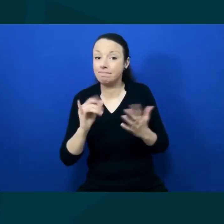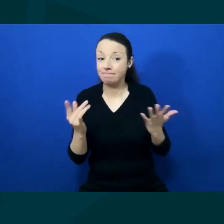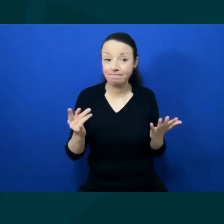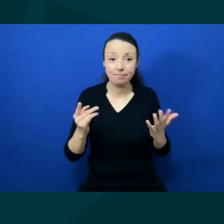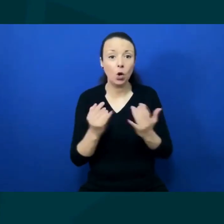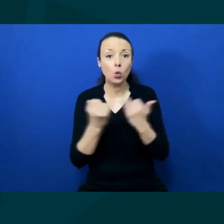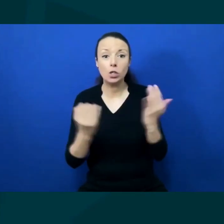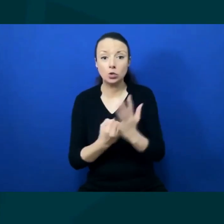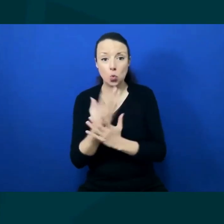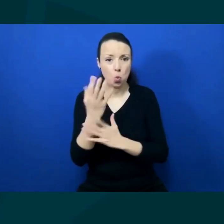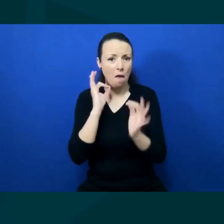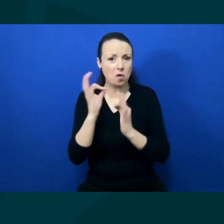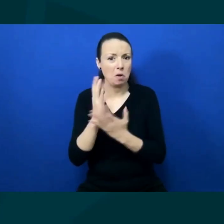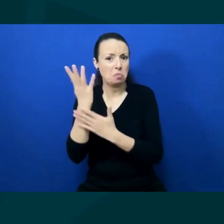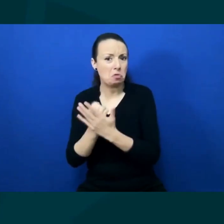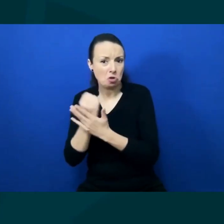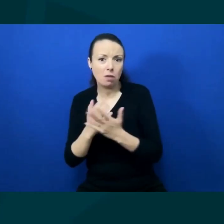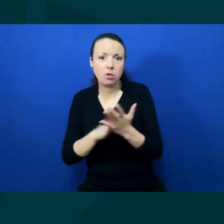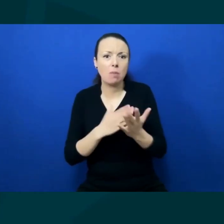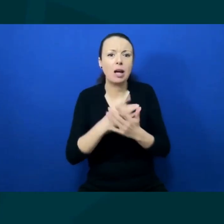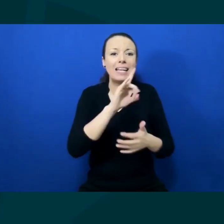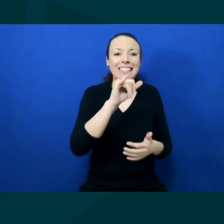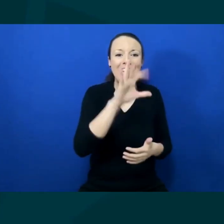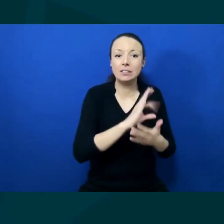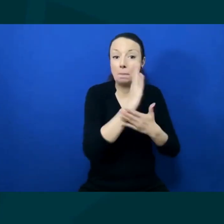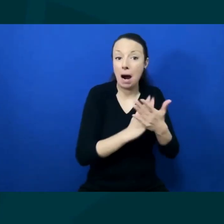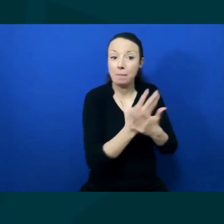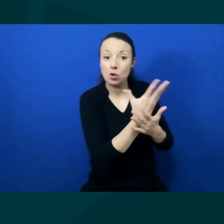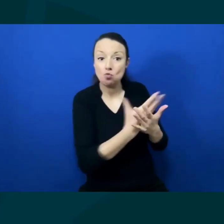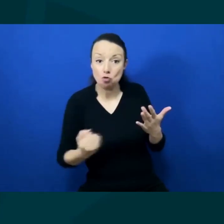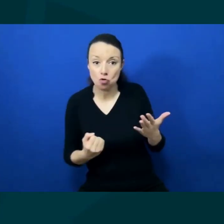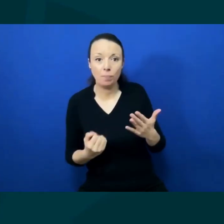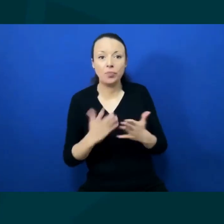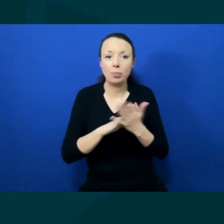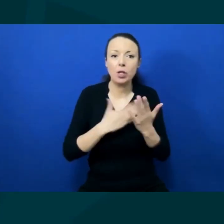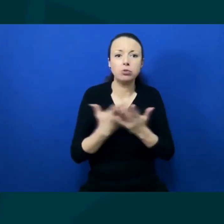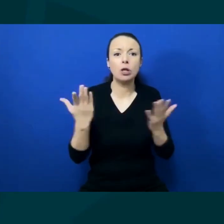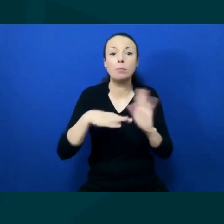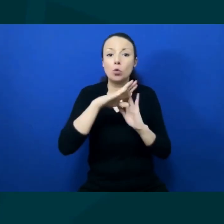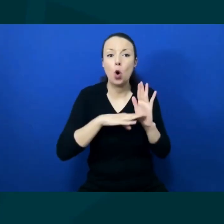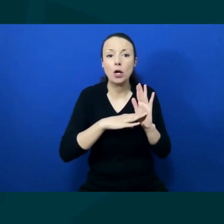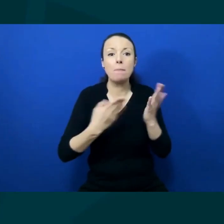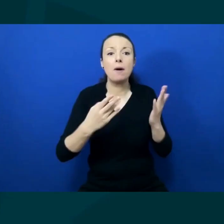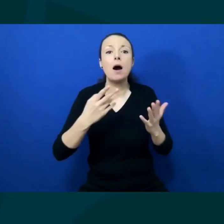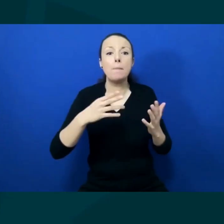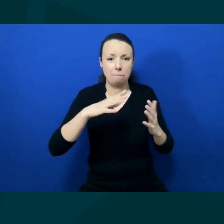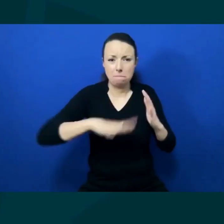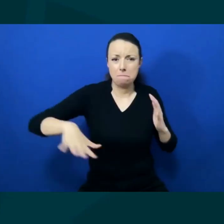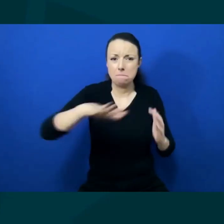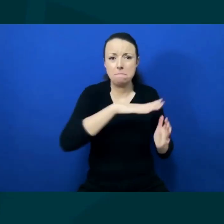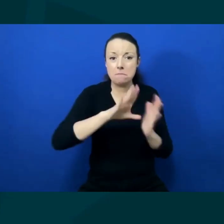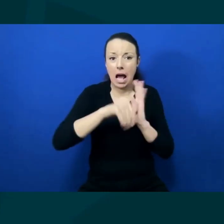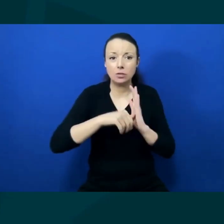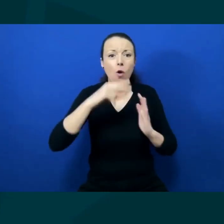which uses data from many different sources, whether it's maps or the city